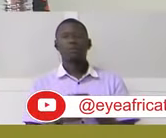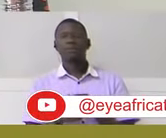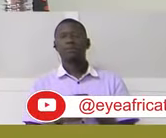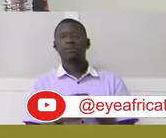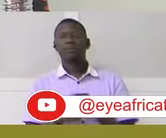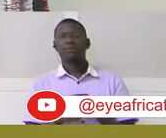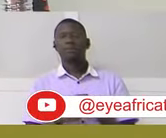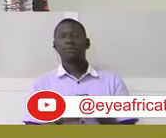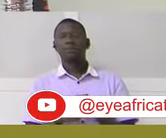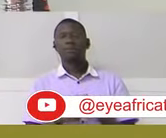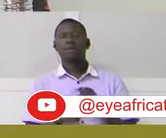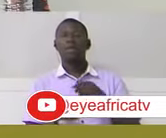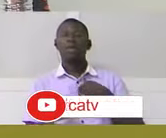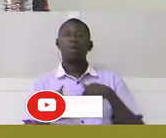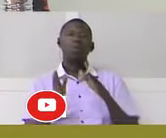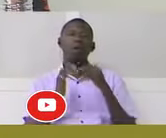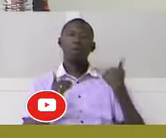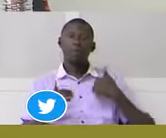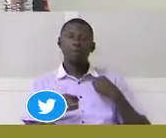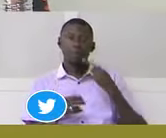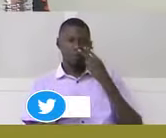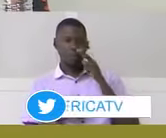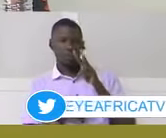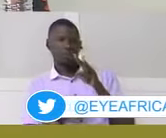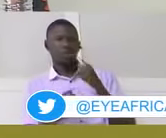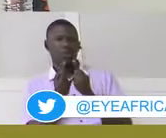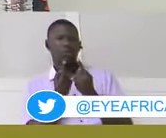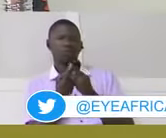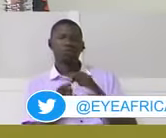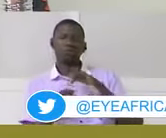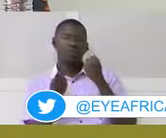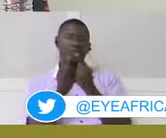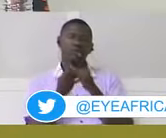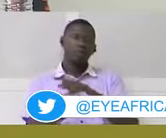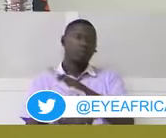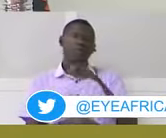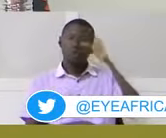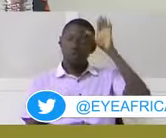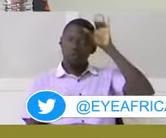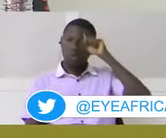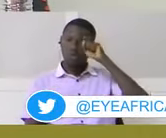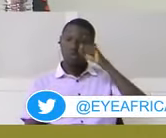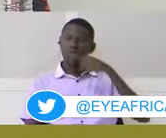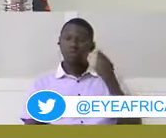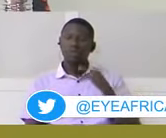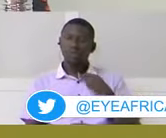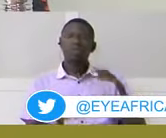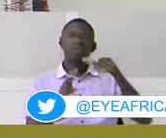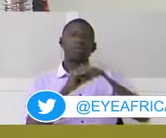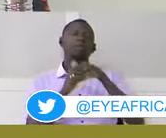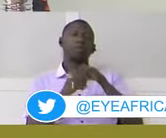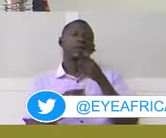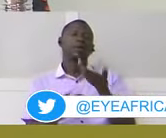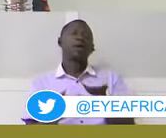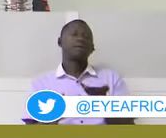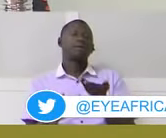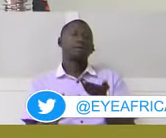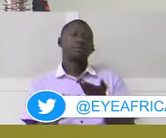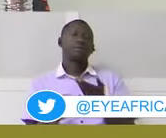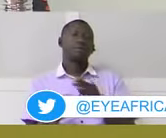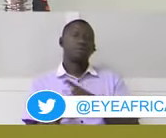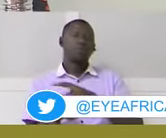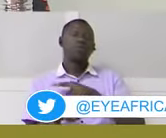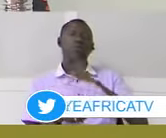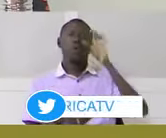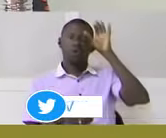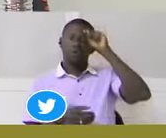And the way people are saying things, sometimes they will not understand until, unless they are part of it. Ando kon ka fo